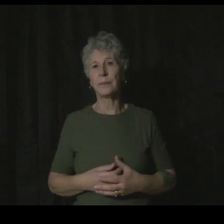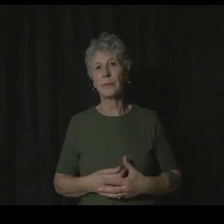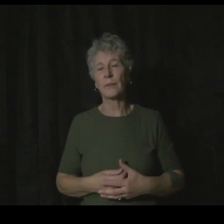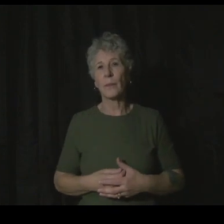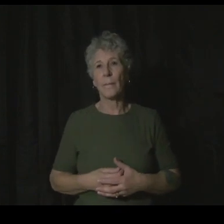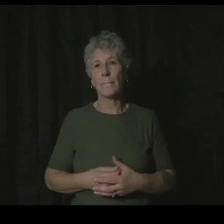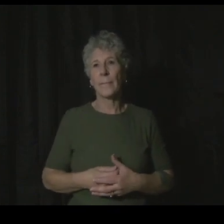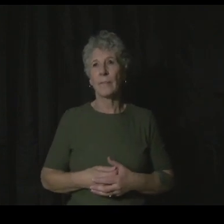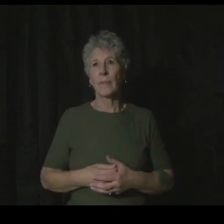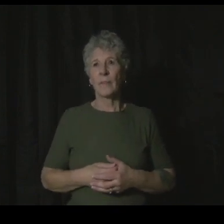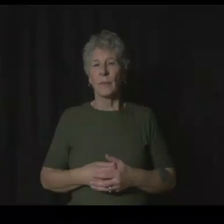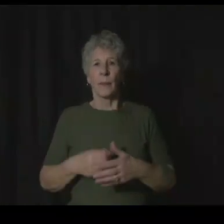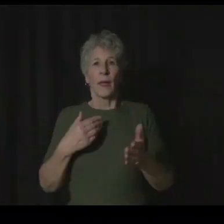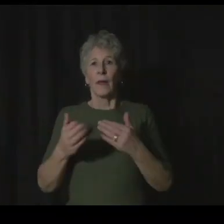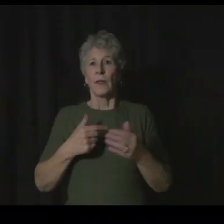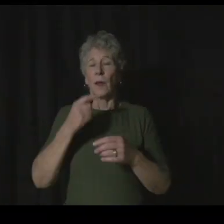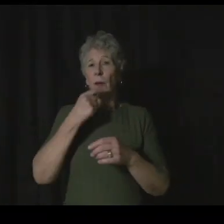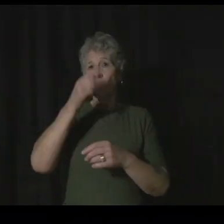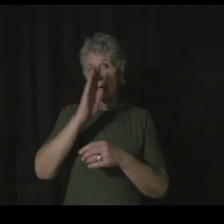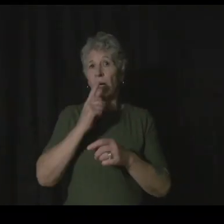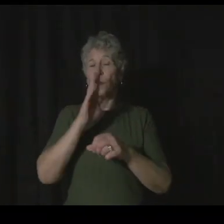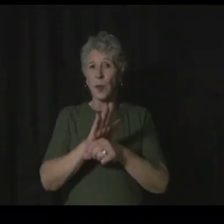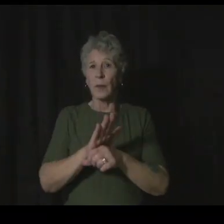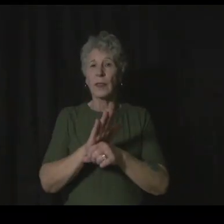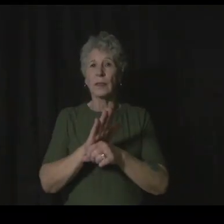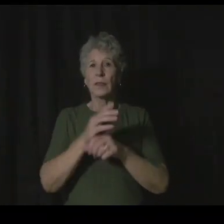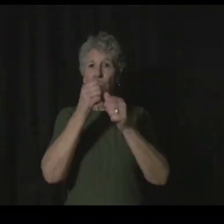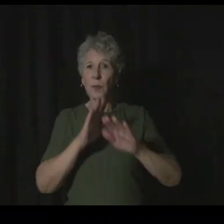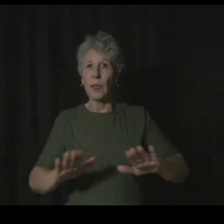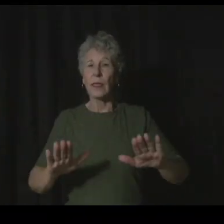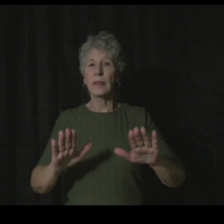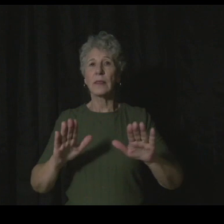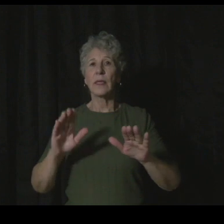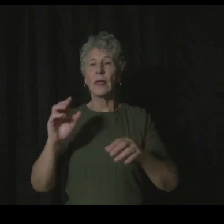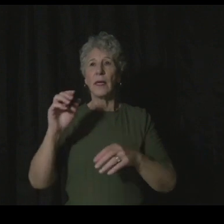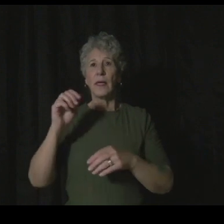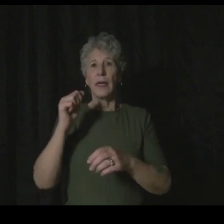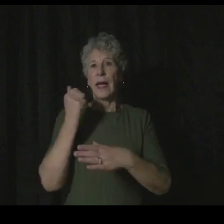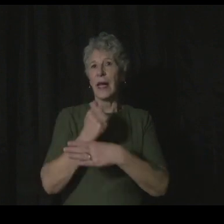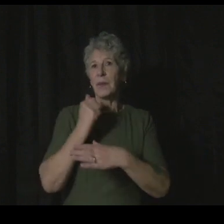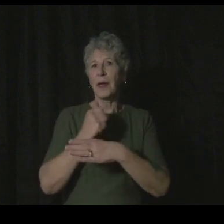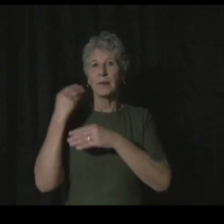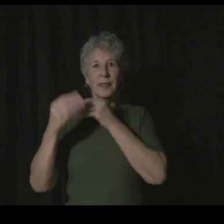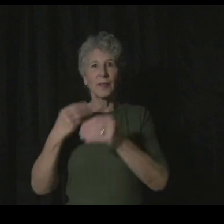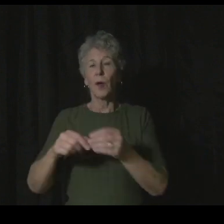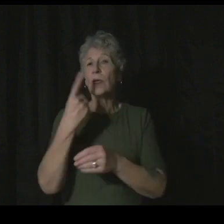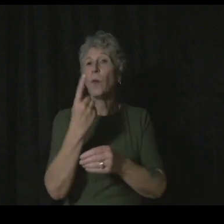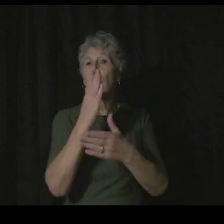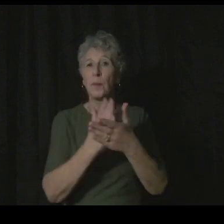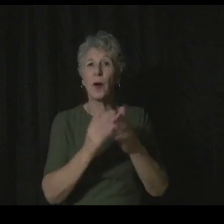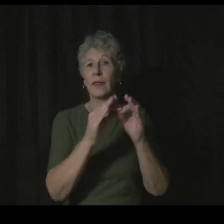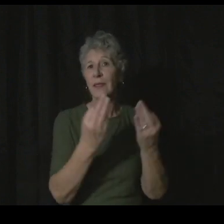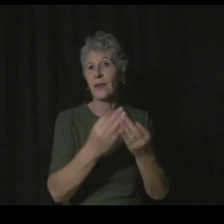can see it on this chart. Even though God promised to bless Abraham's descendants, it was just one branch of his family that was blessed.